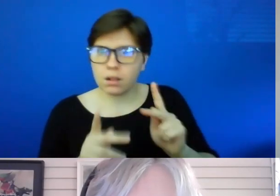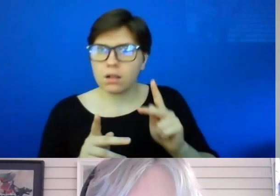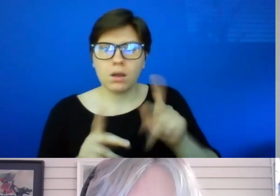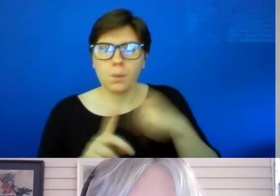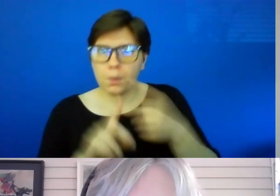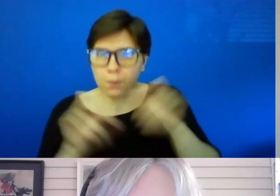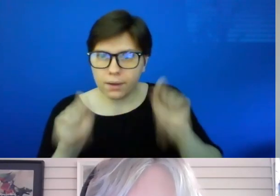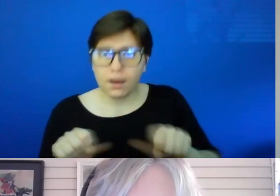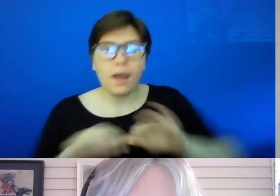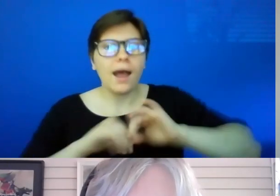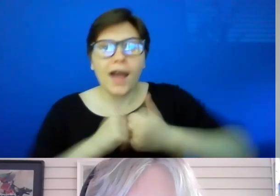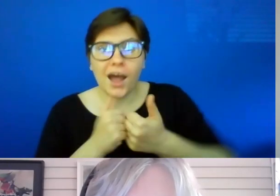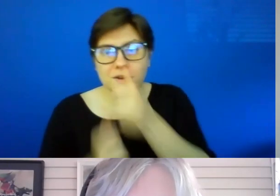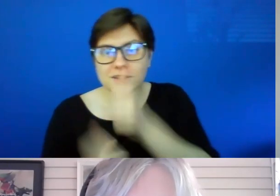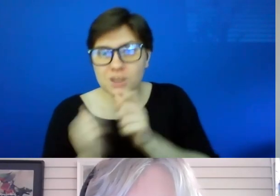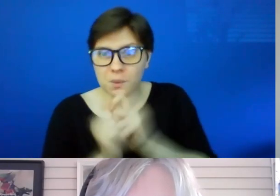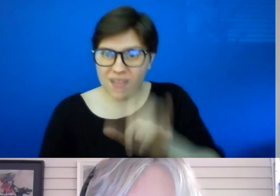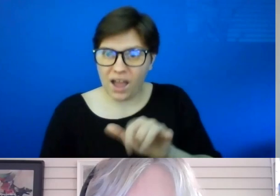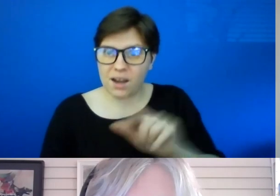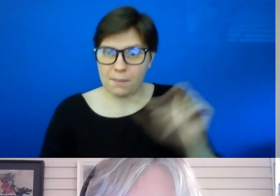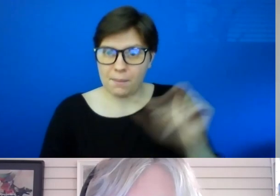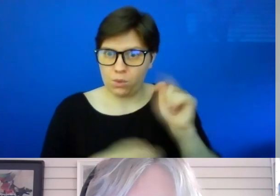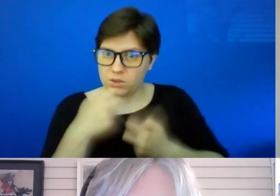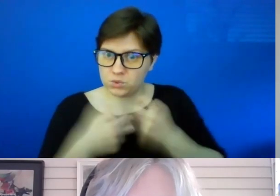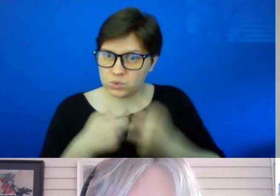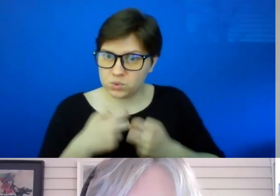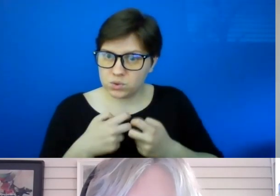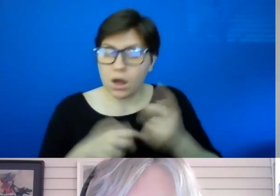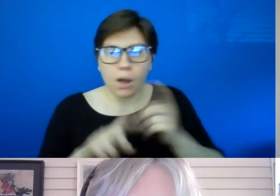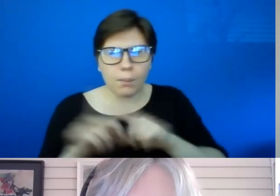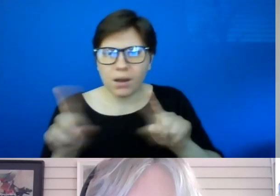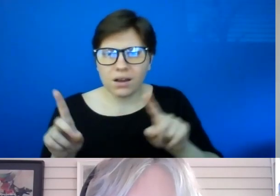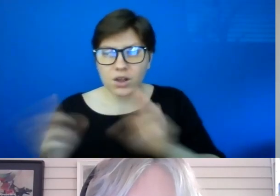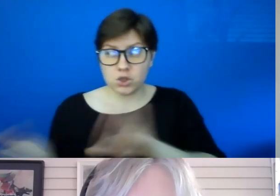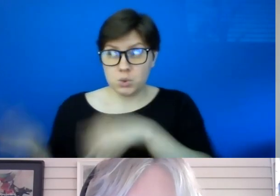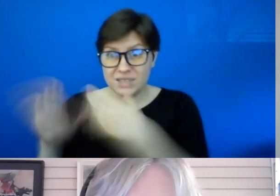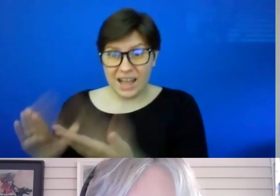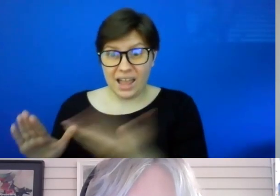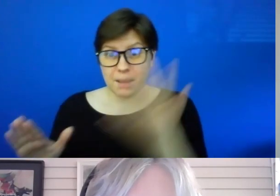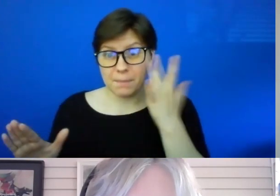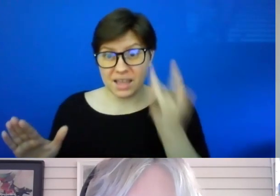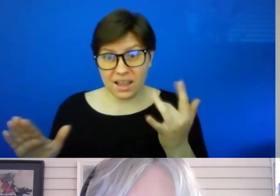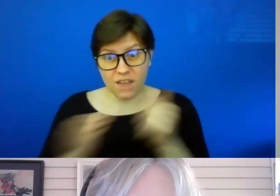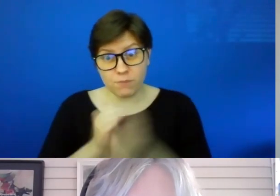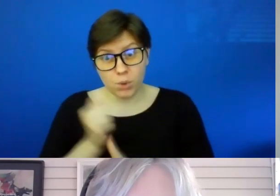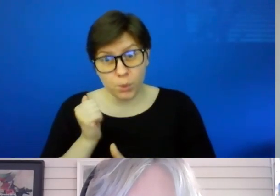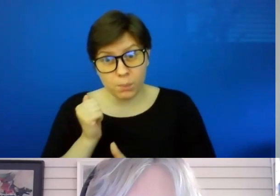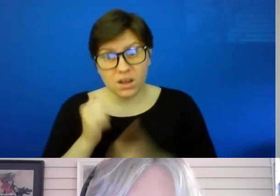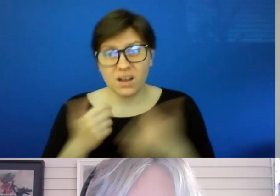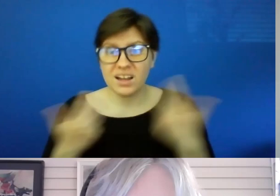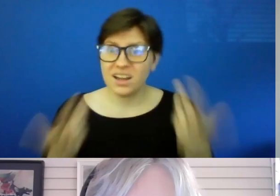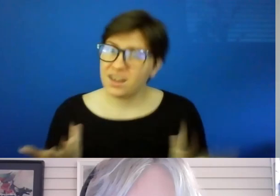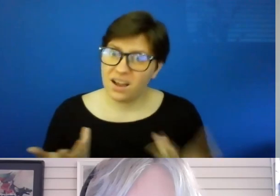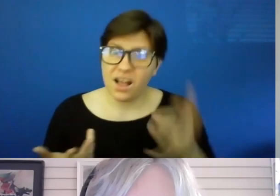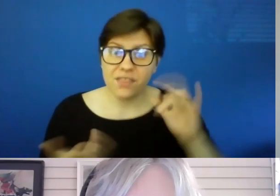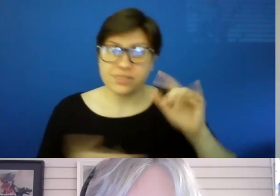our incontinence. But to die because of a little poop is just something that the